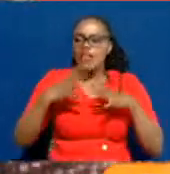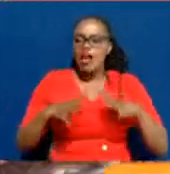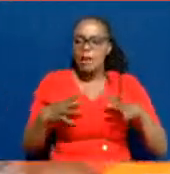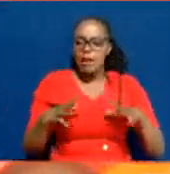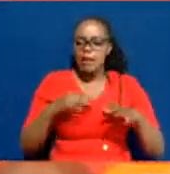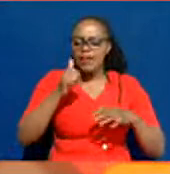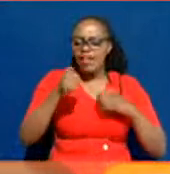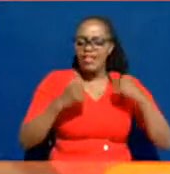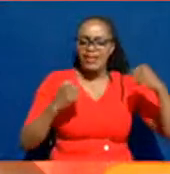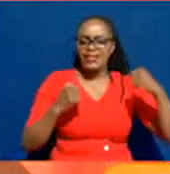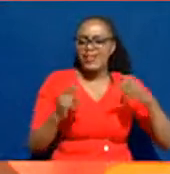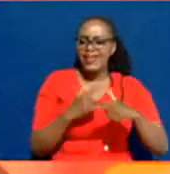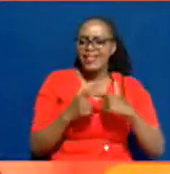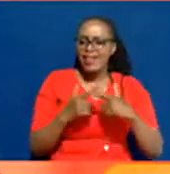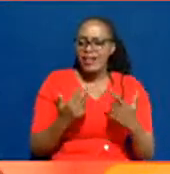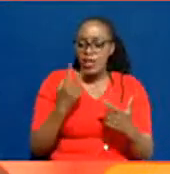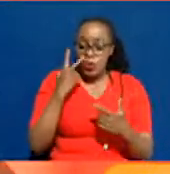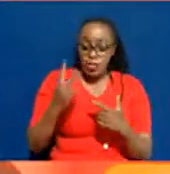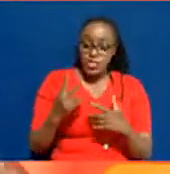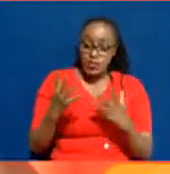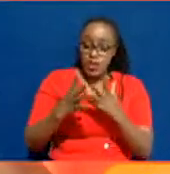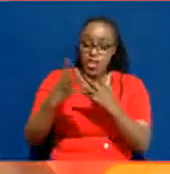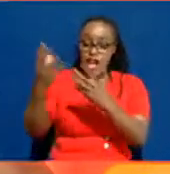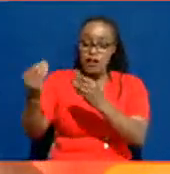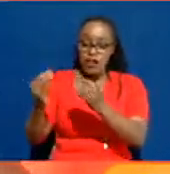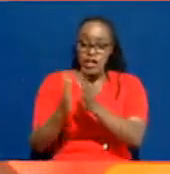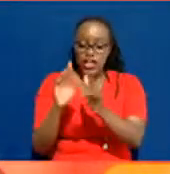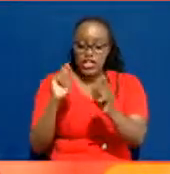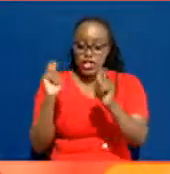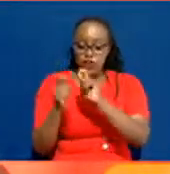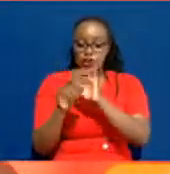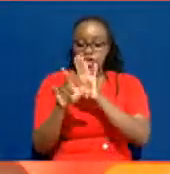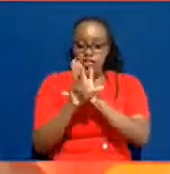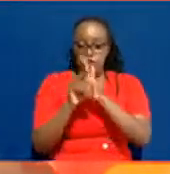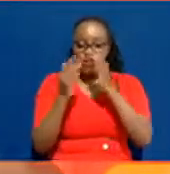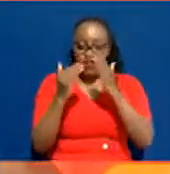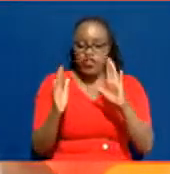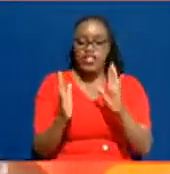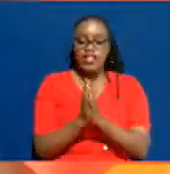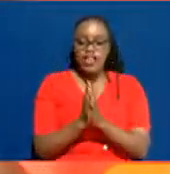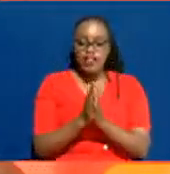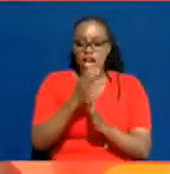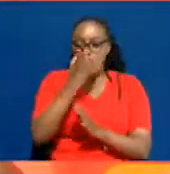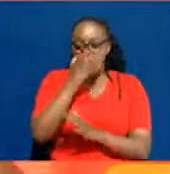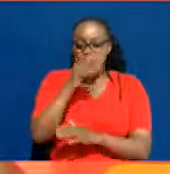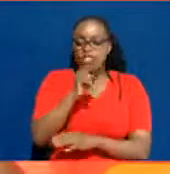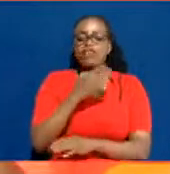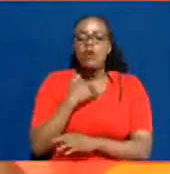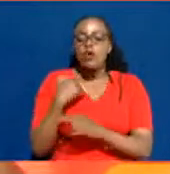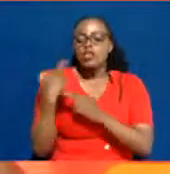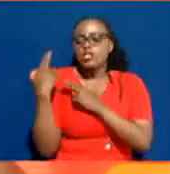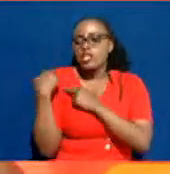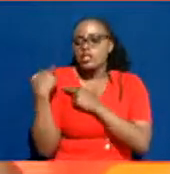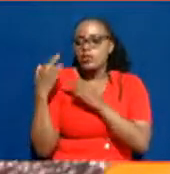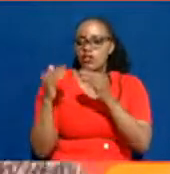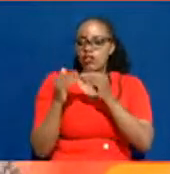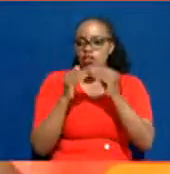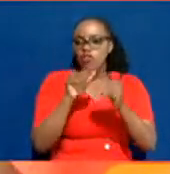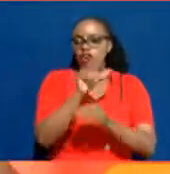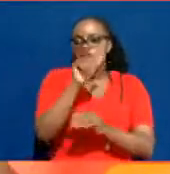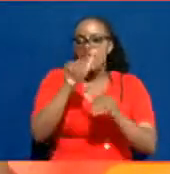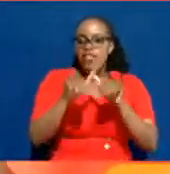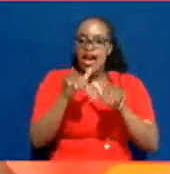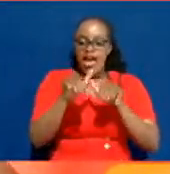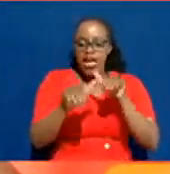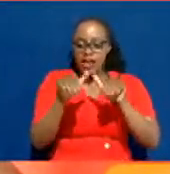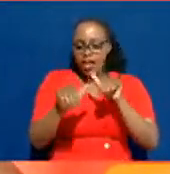ile nyingine tumeona sasa wameenda wabadilisha ile sheria Ruto mwenyewe nataka sasa kuteua another electoral